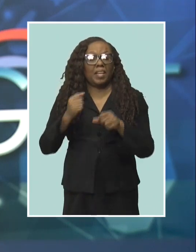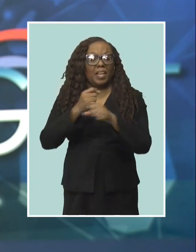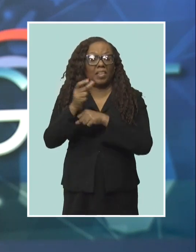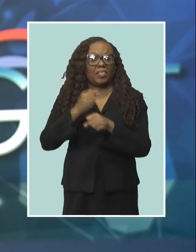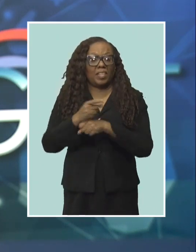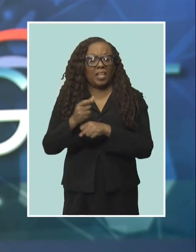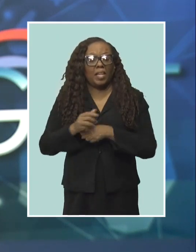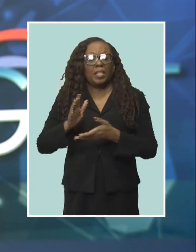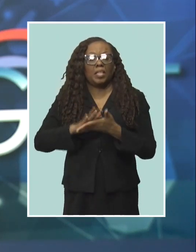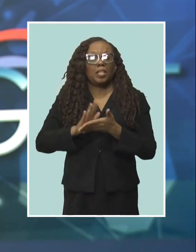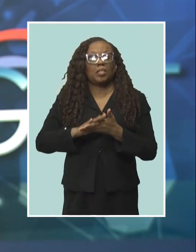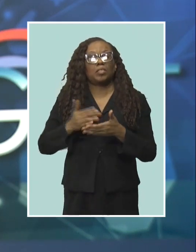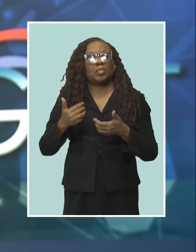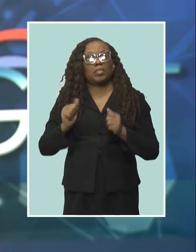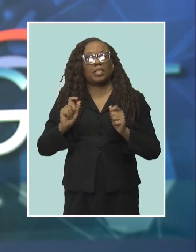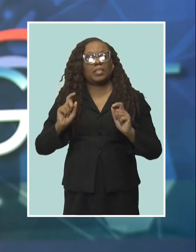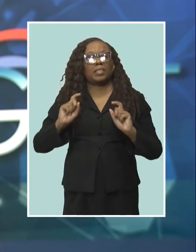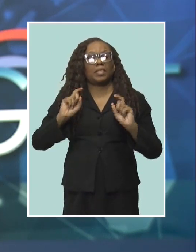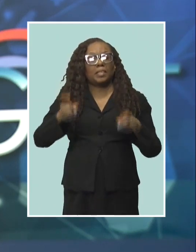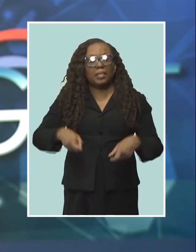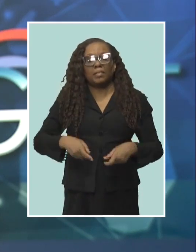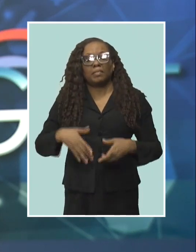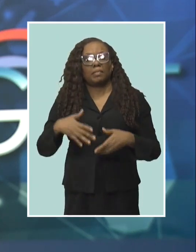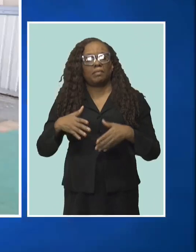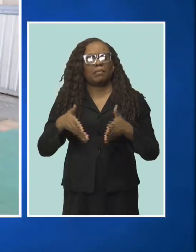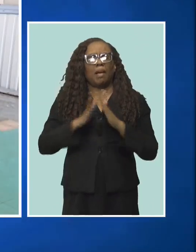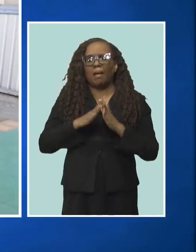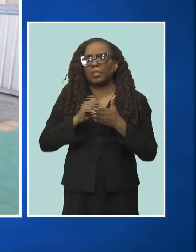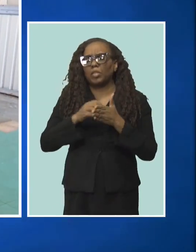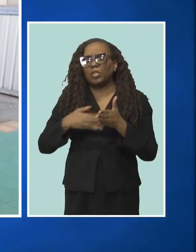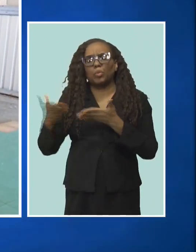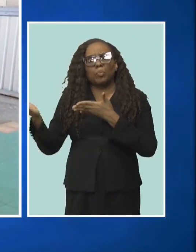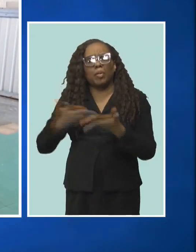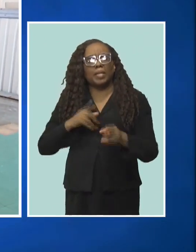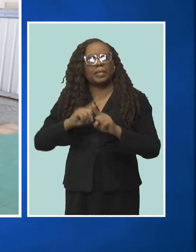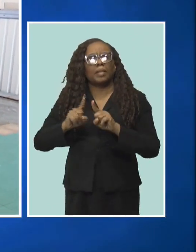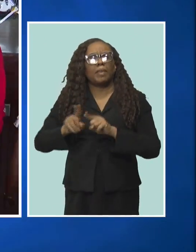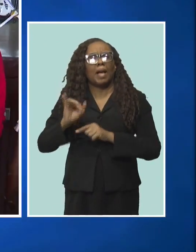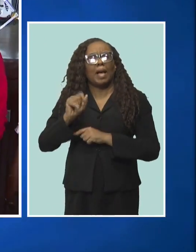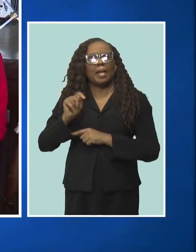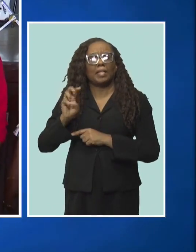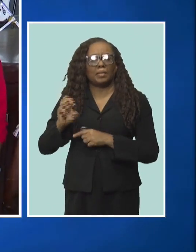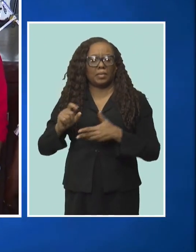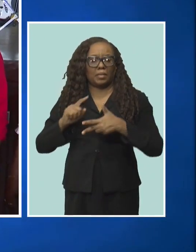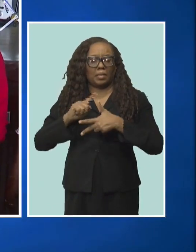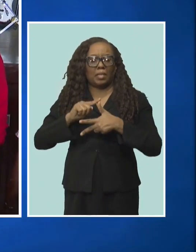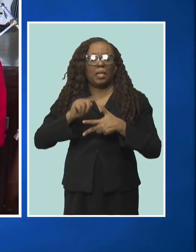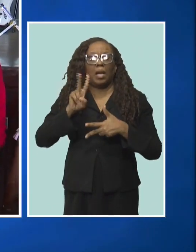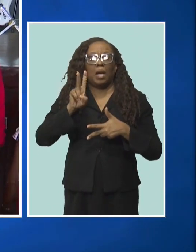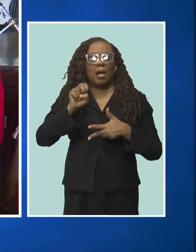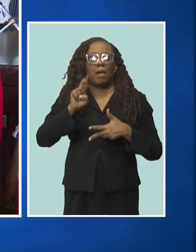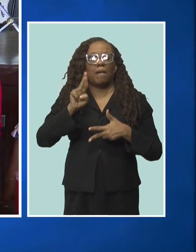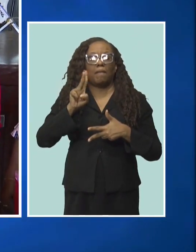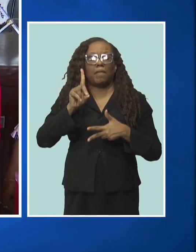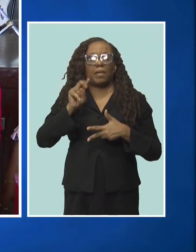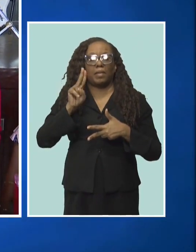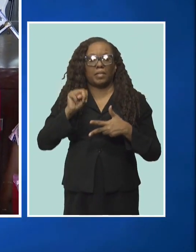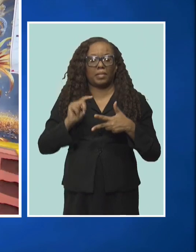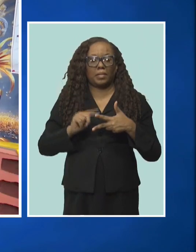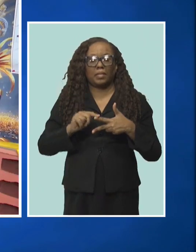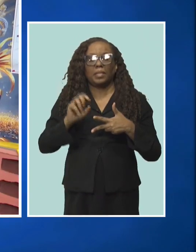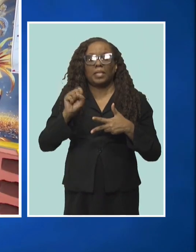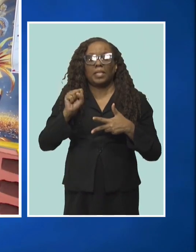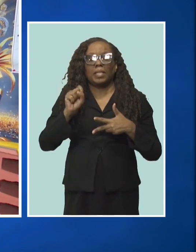tries to give back by asking every student to bring different items. The three charities are Verdun and Marina House, St. Barnabas